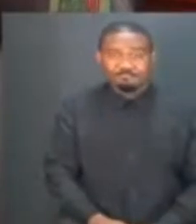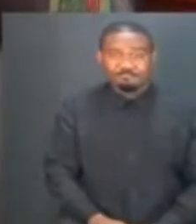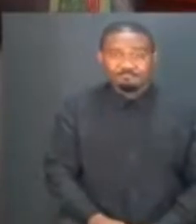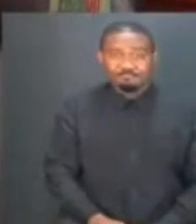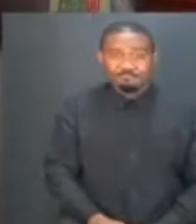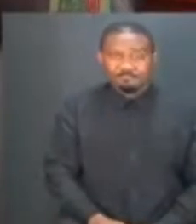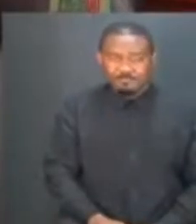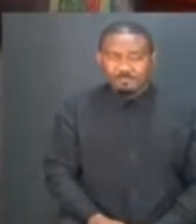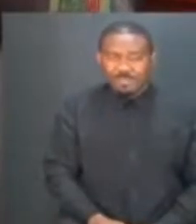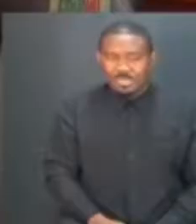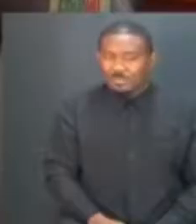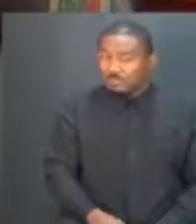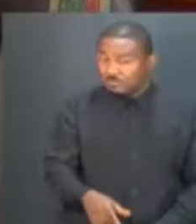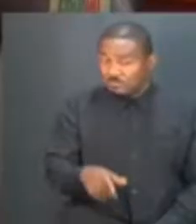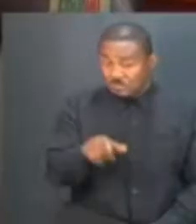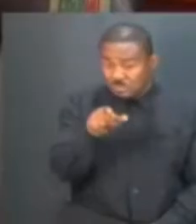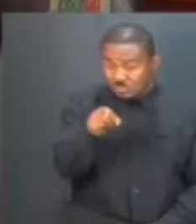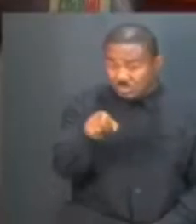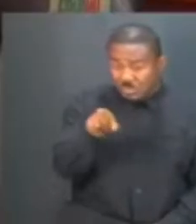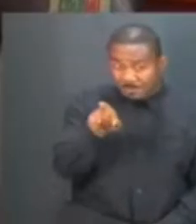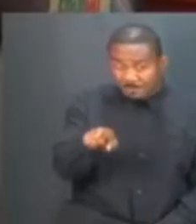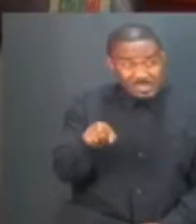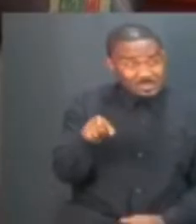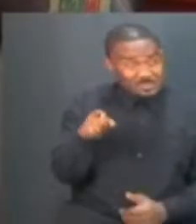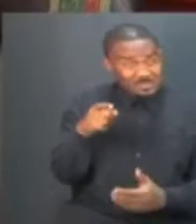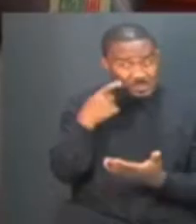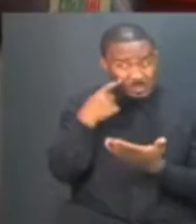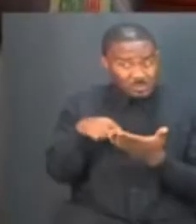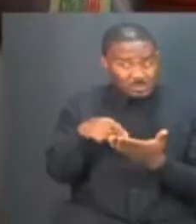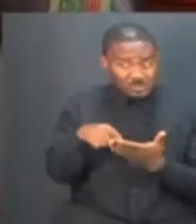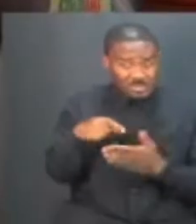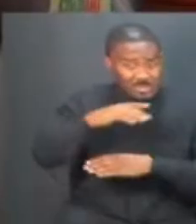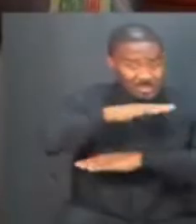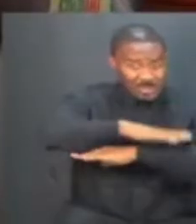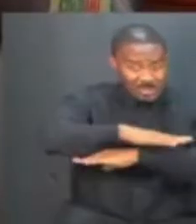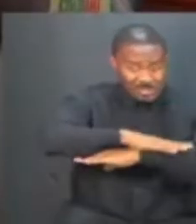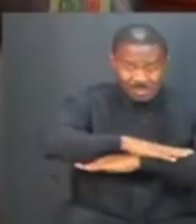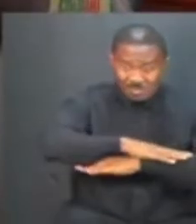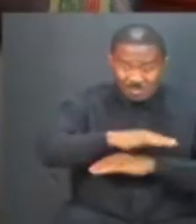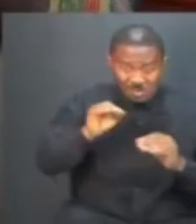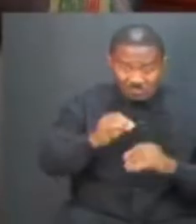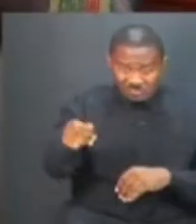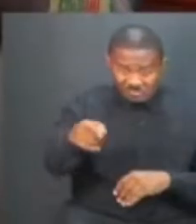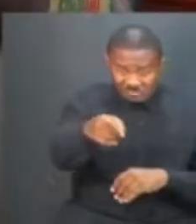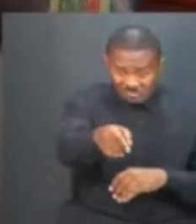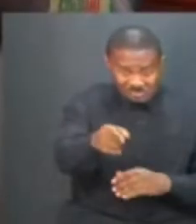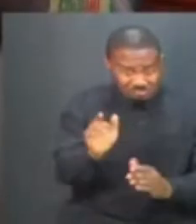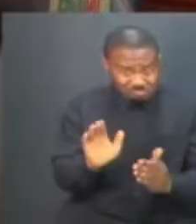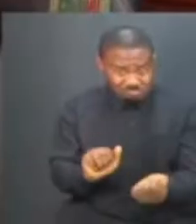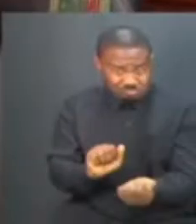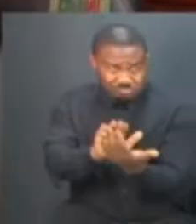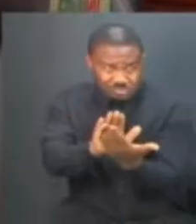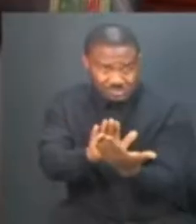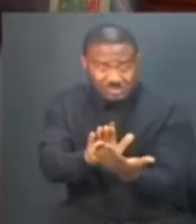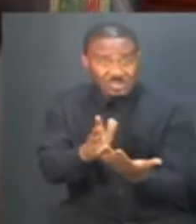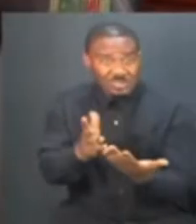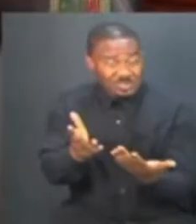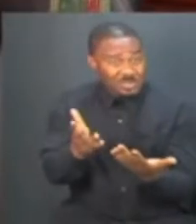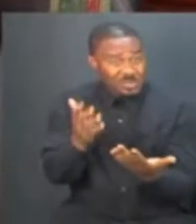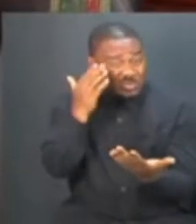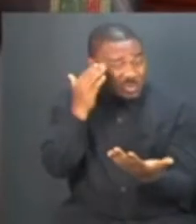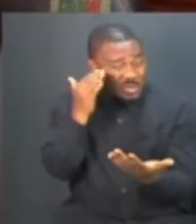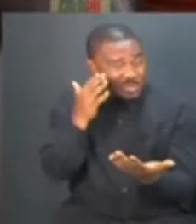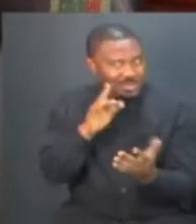you take note. So you approach the table office, and because the answers are provided, and